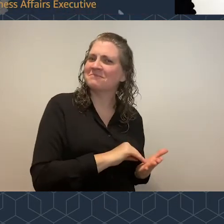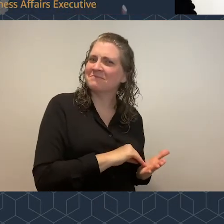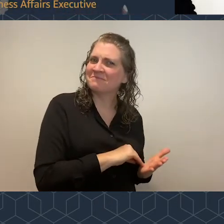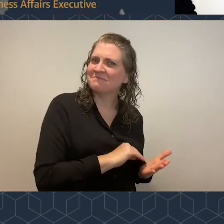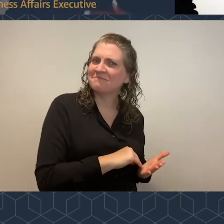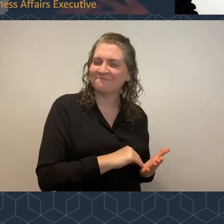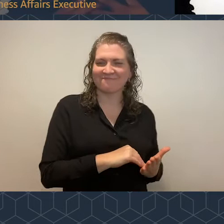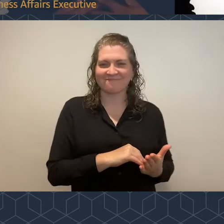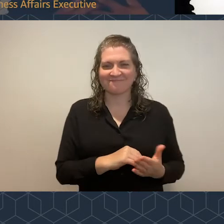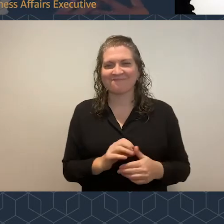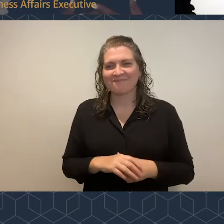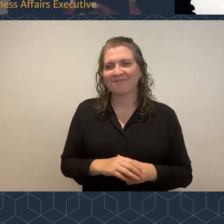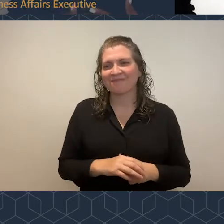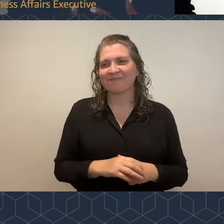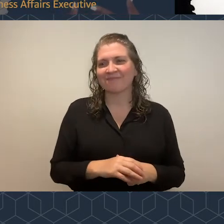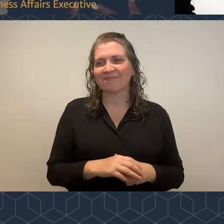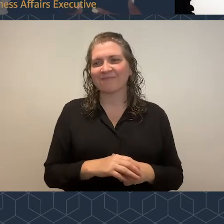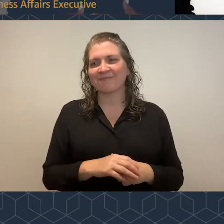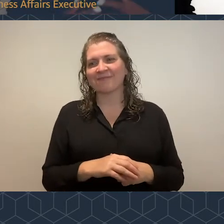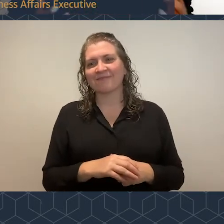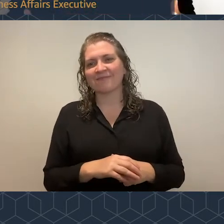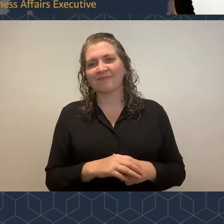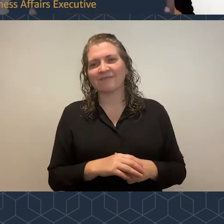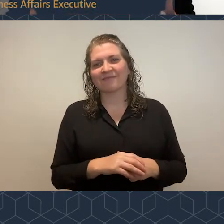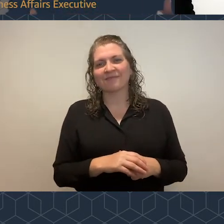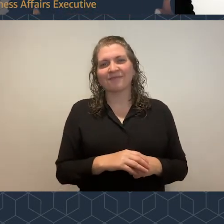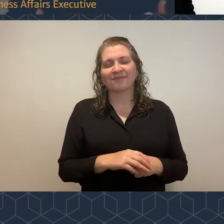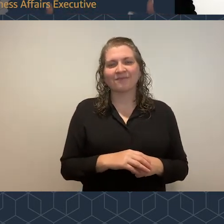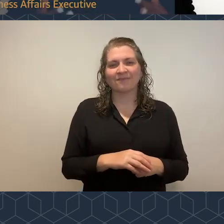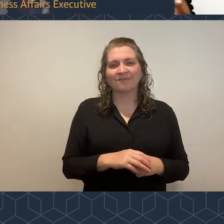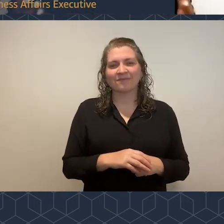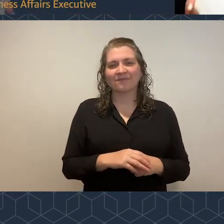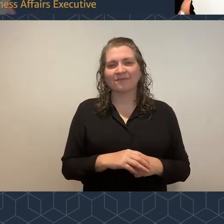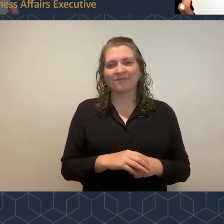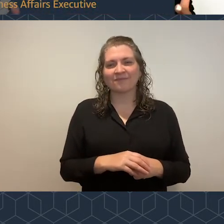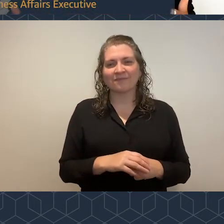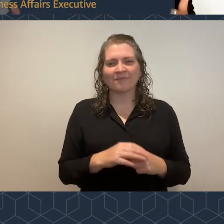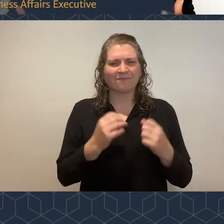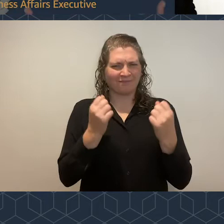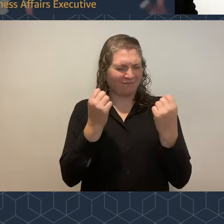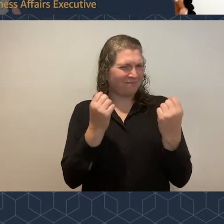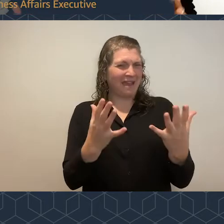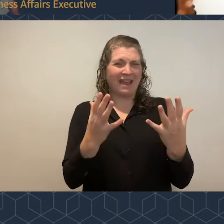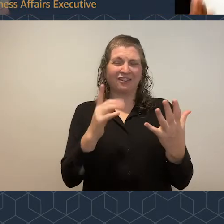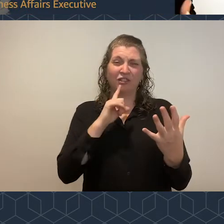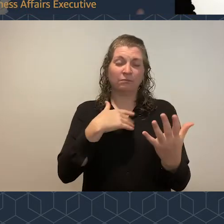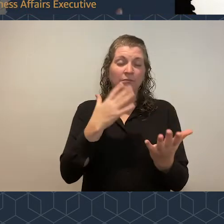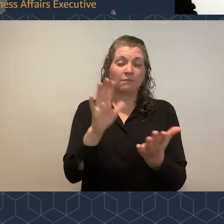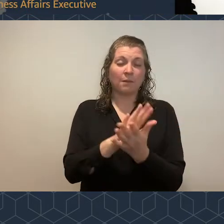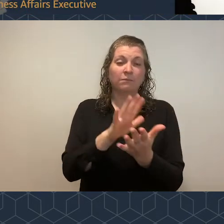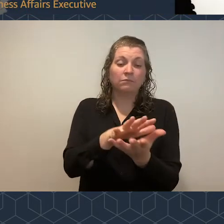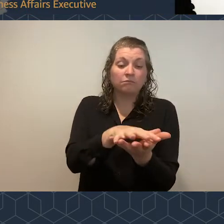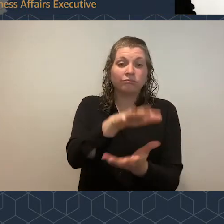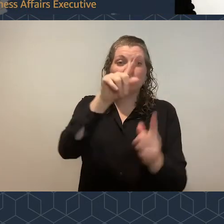extremely important. And I think sometimes, especially as women, and I know this is who, we're speaking to today, but